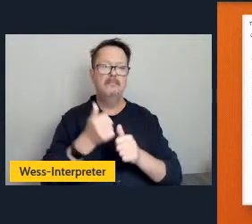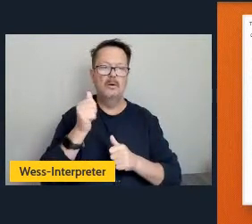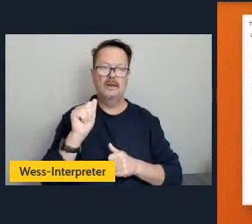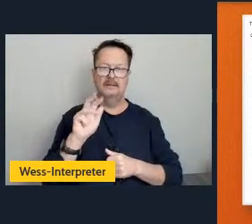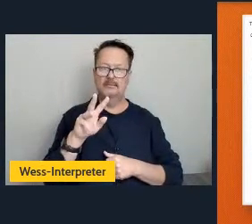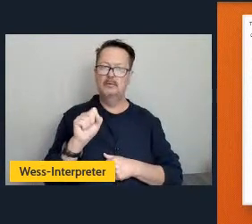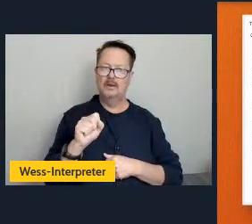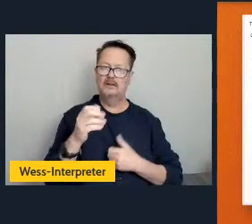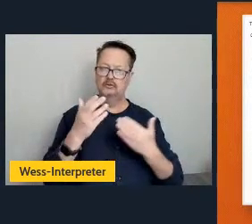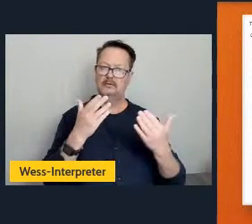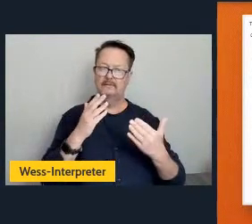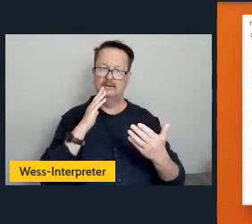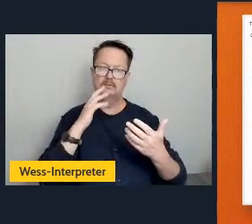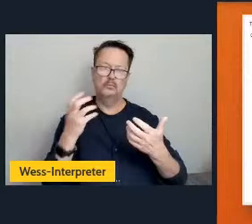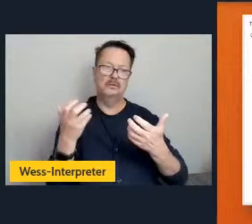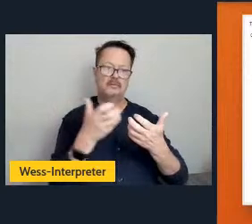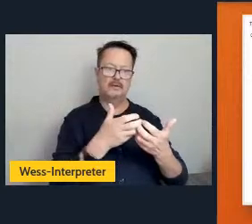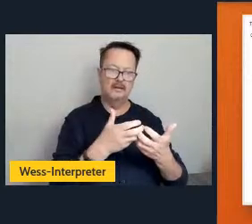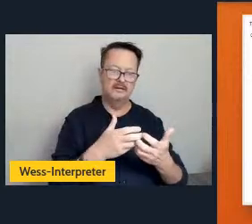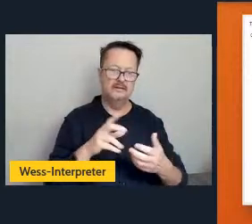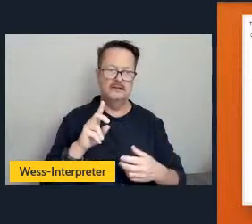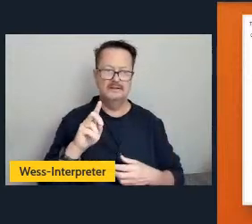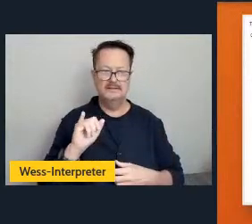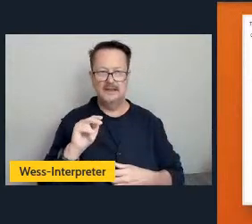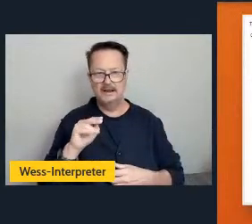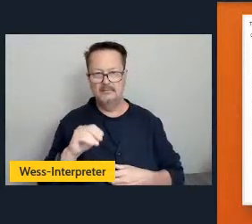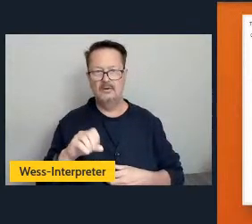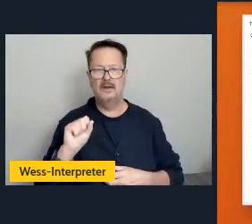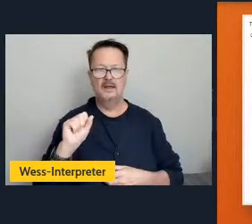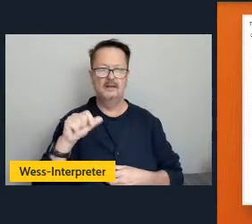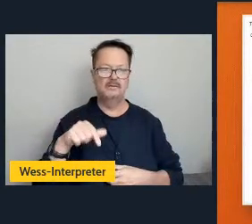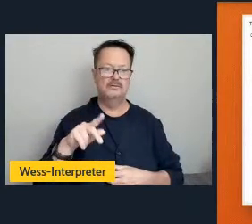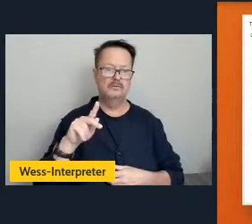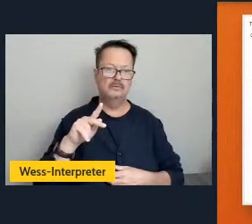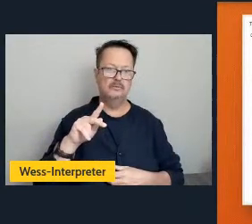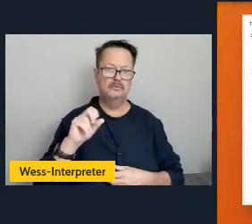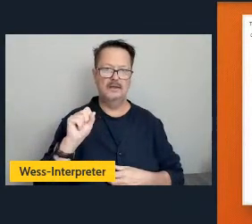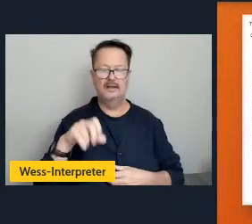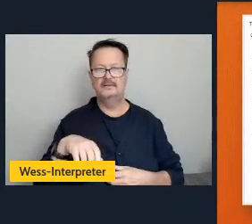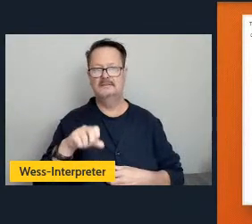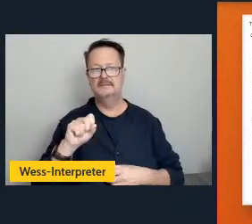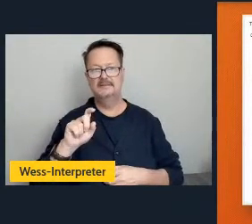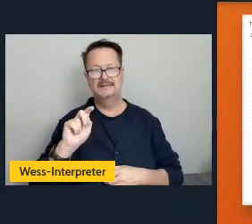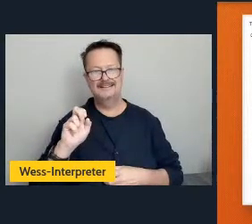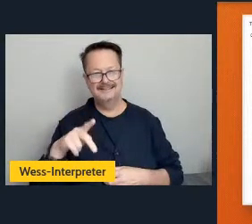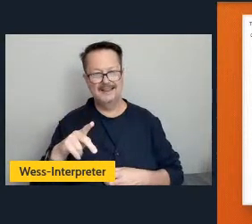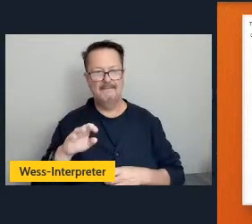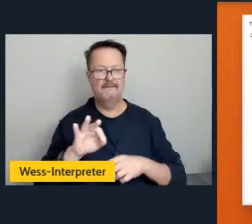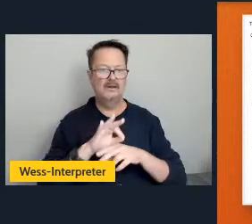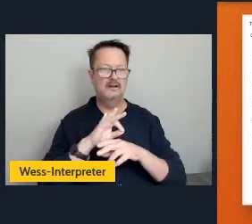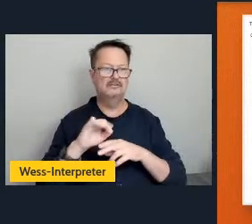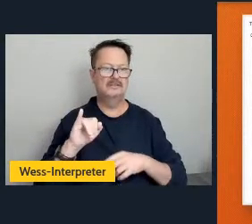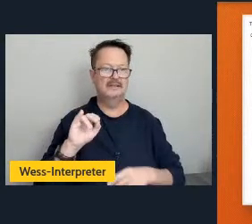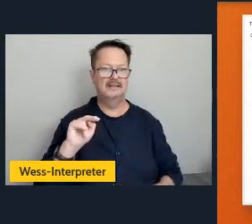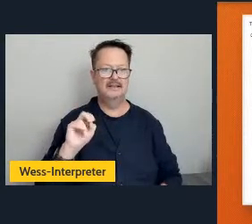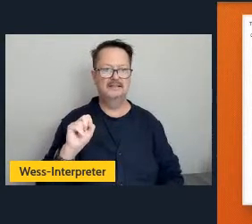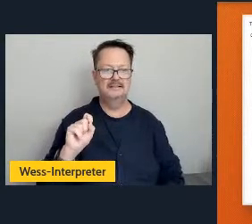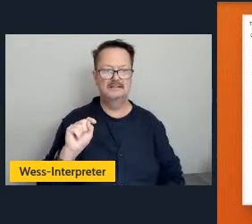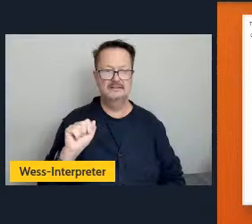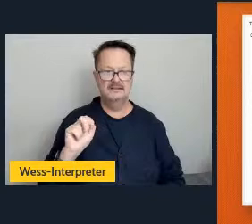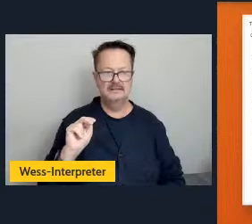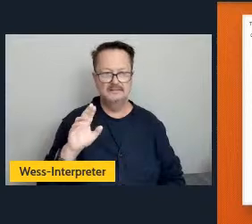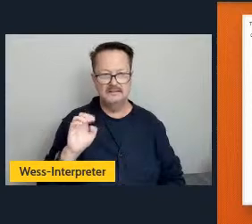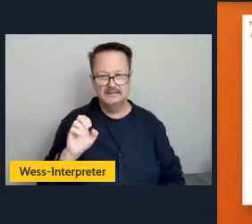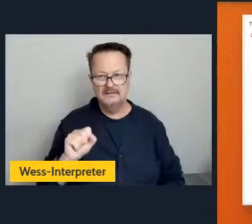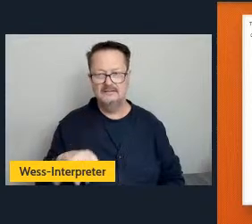supported. You know, DynamoDB, SQSQ, SNS, step functions, instances. Yeah, I